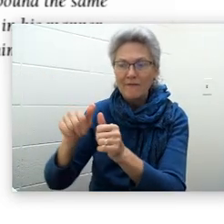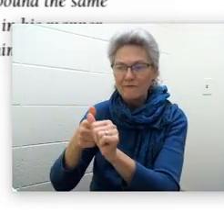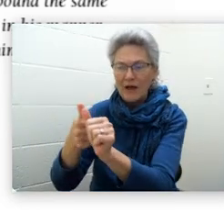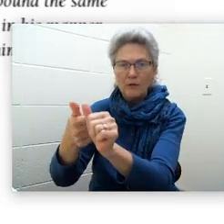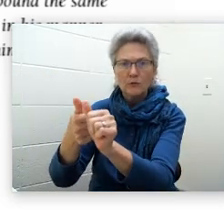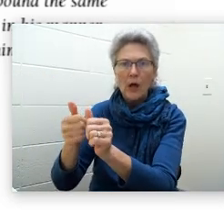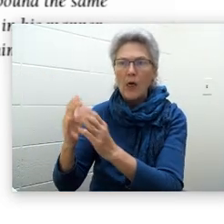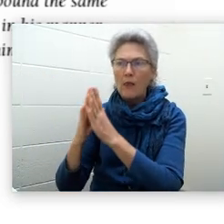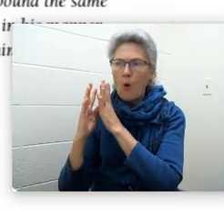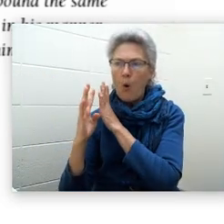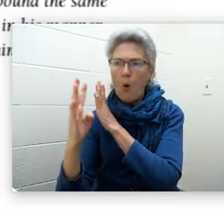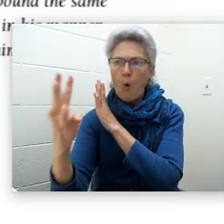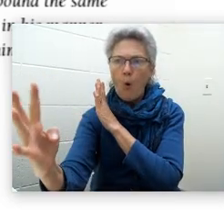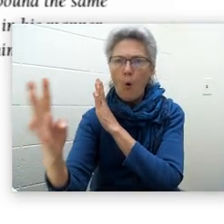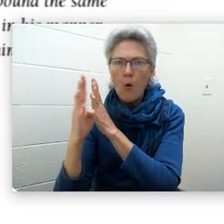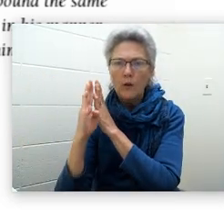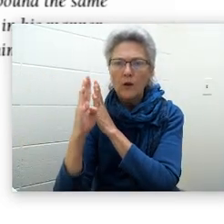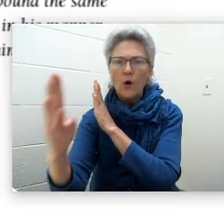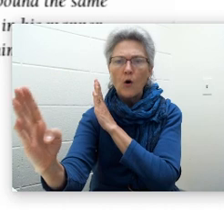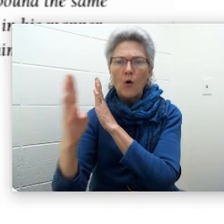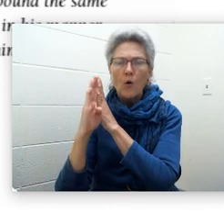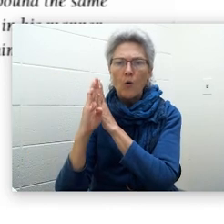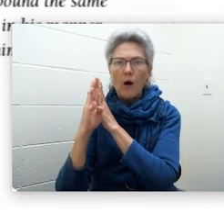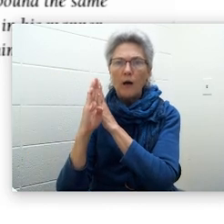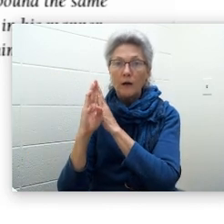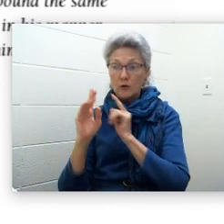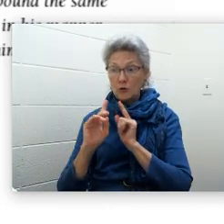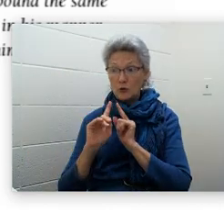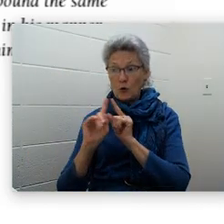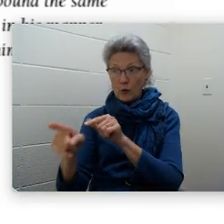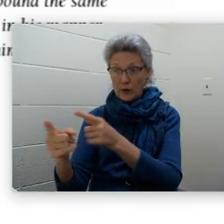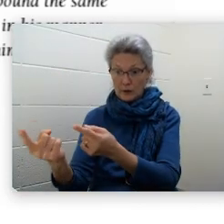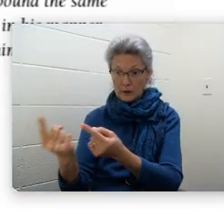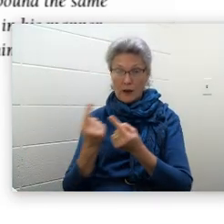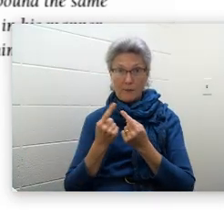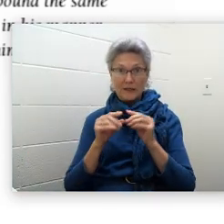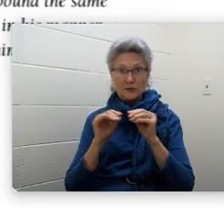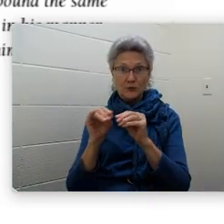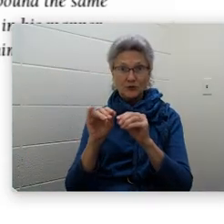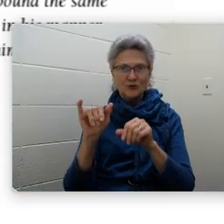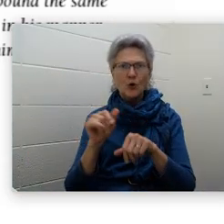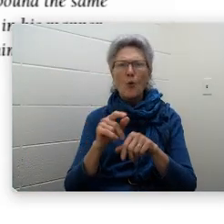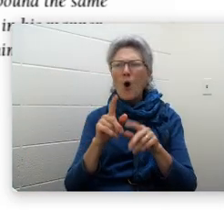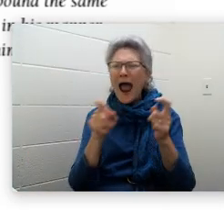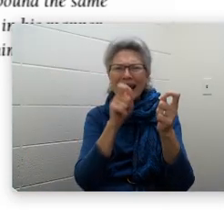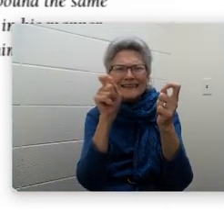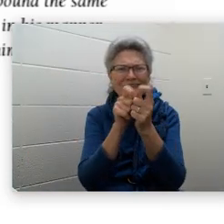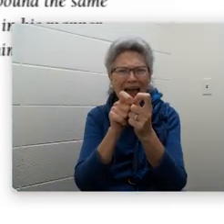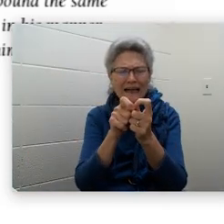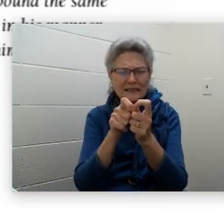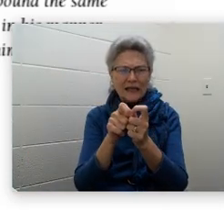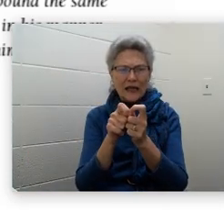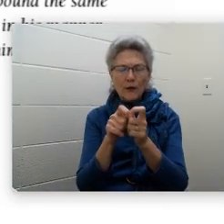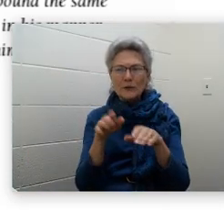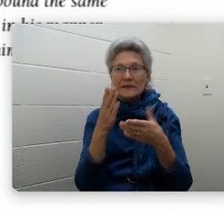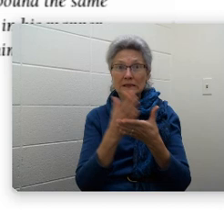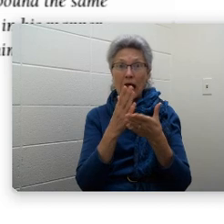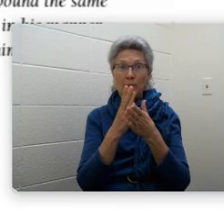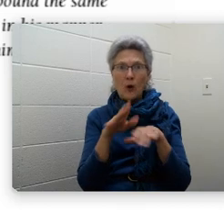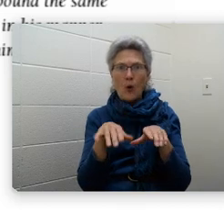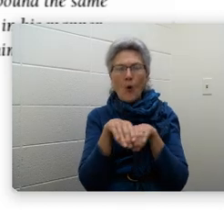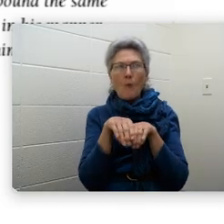wall. Going and coming, his motions were like clockwork. He would pause a breath with one foot raised,